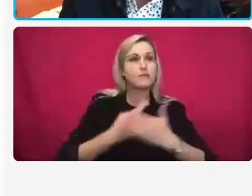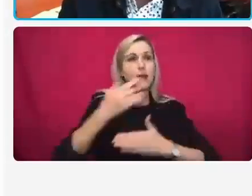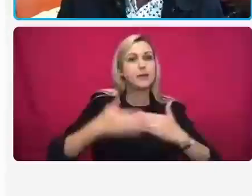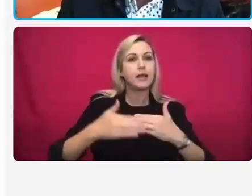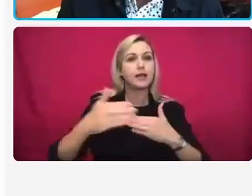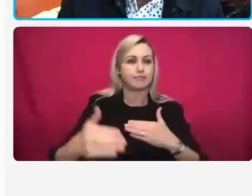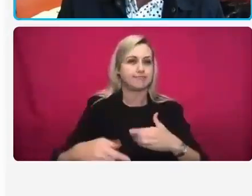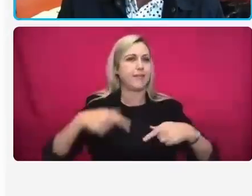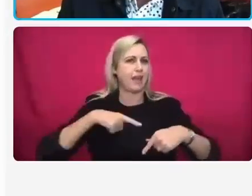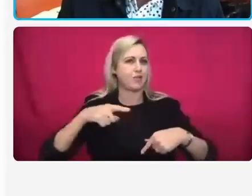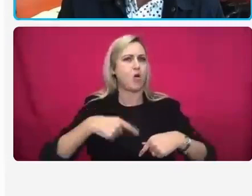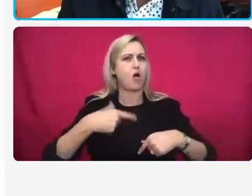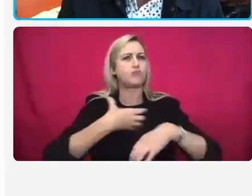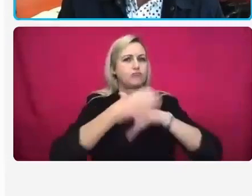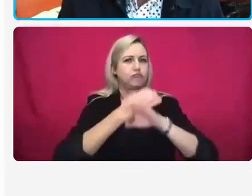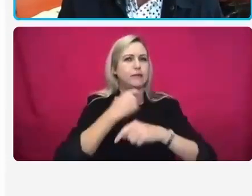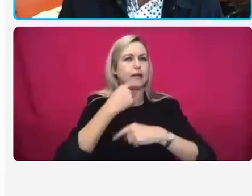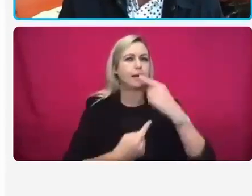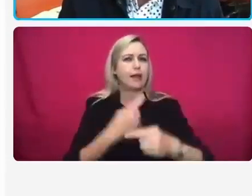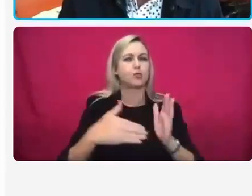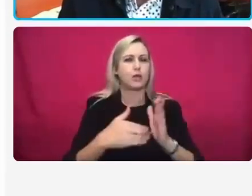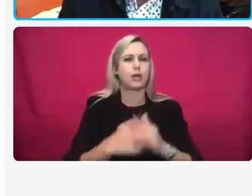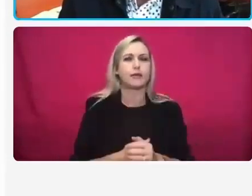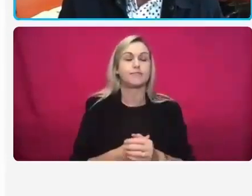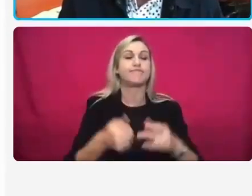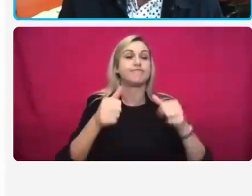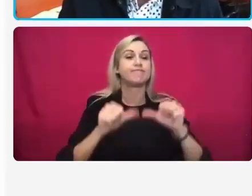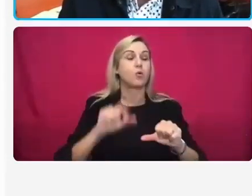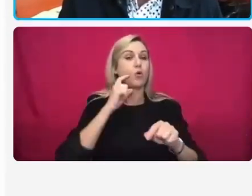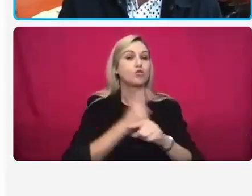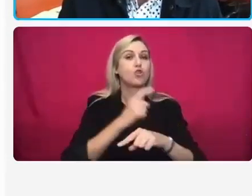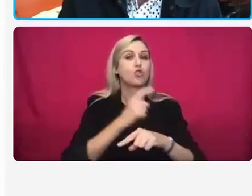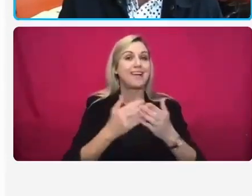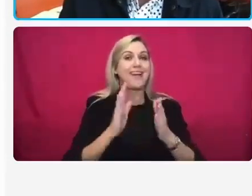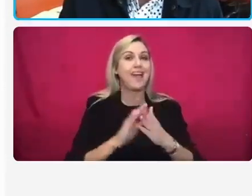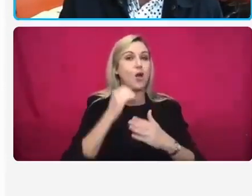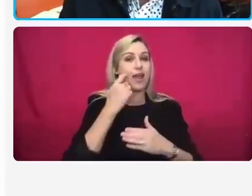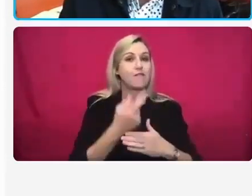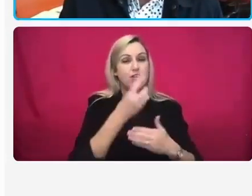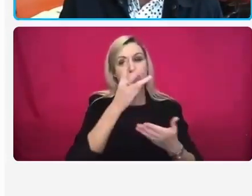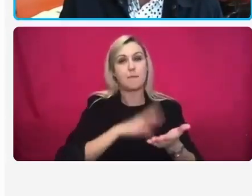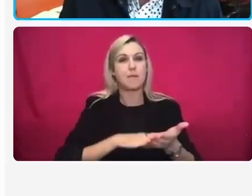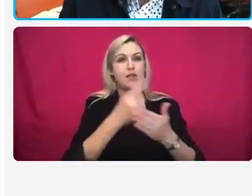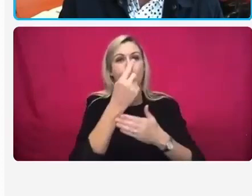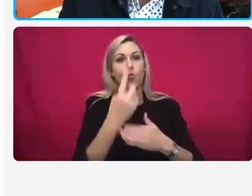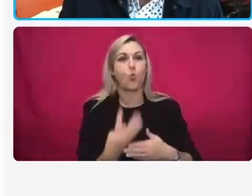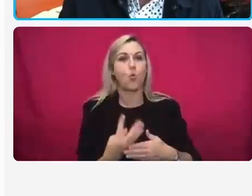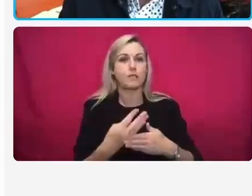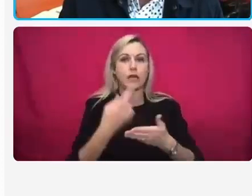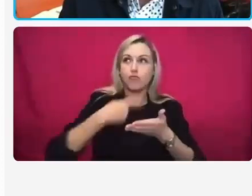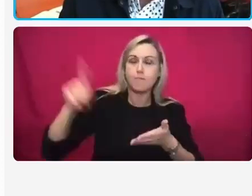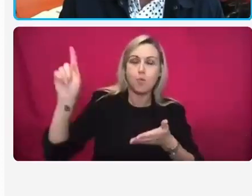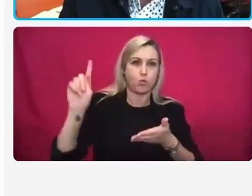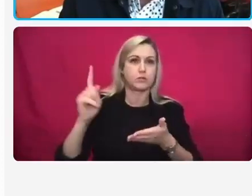direction. We'll also look at quarterly reporting requirements and the changes that Services Australia are making to their payment system